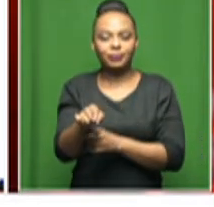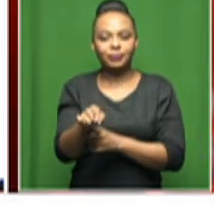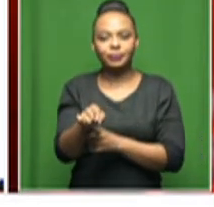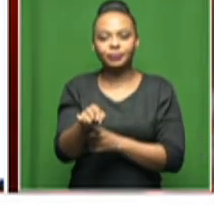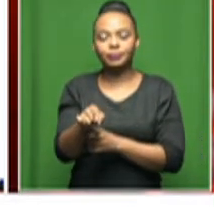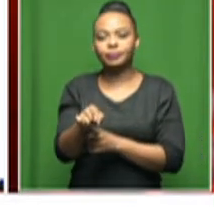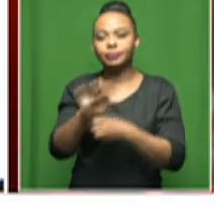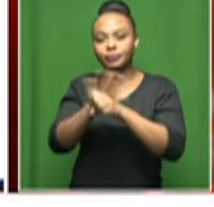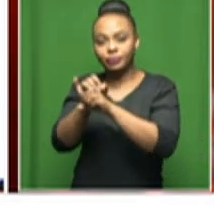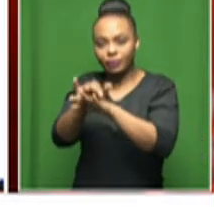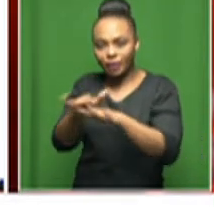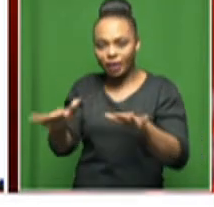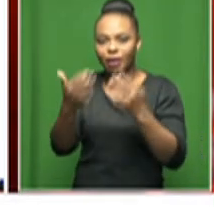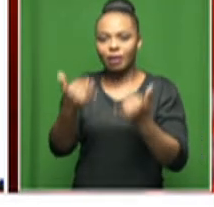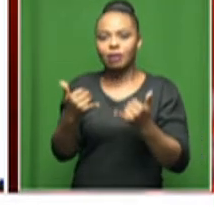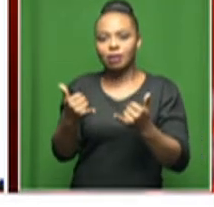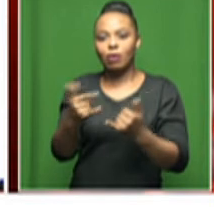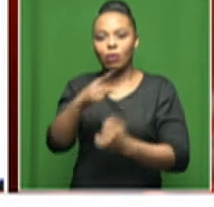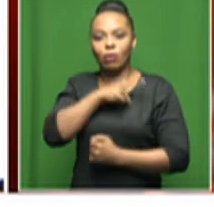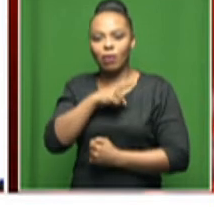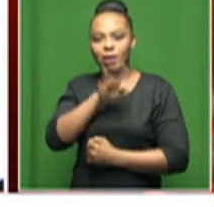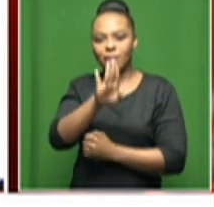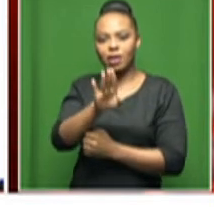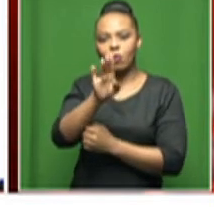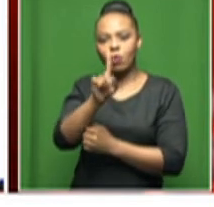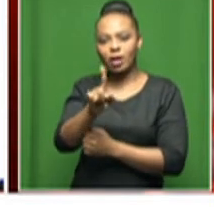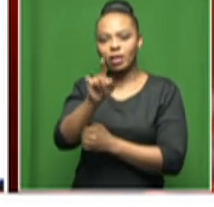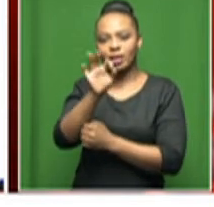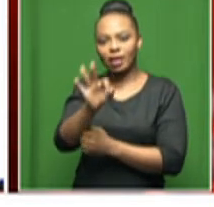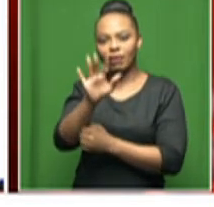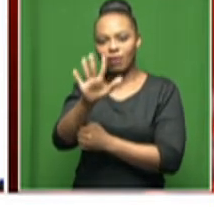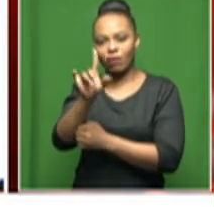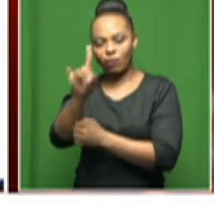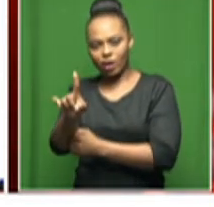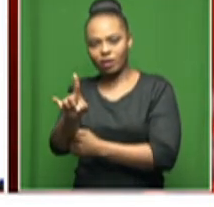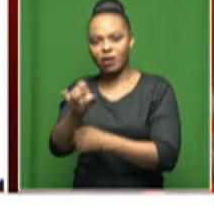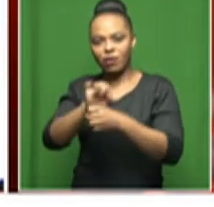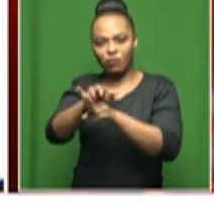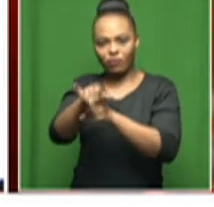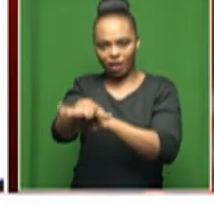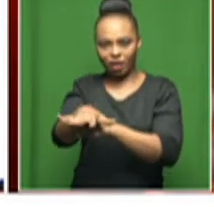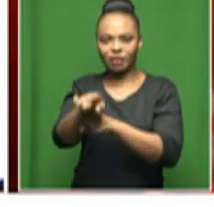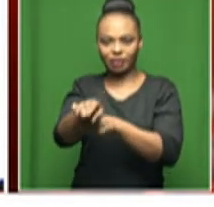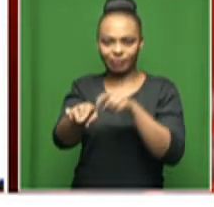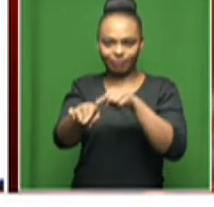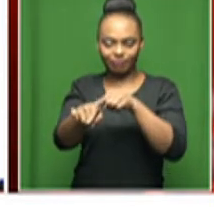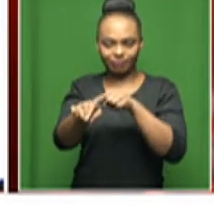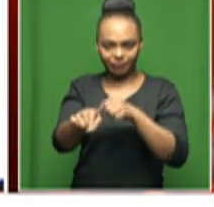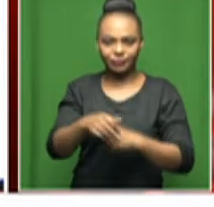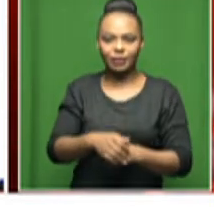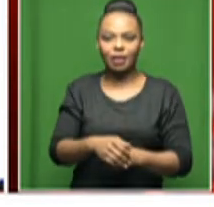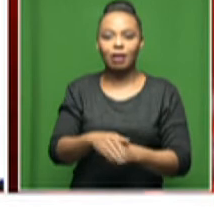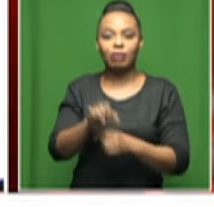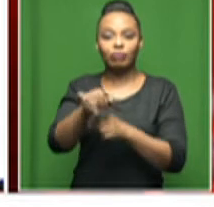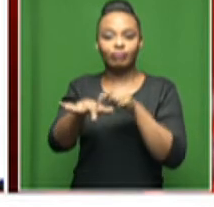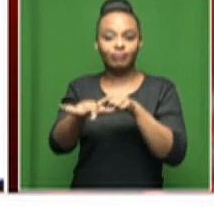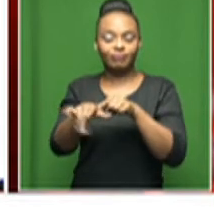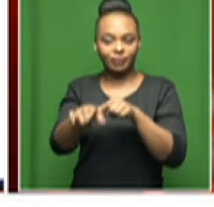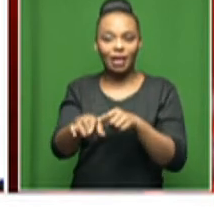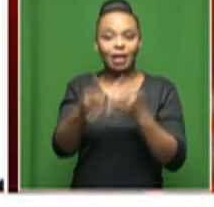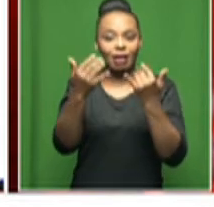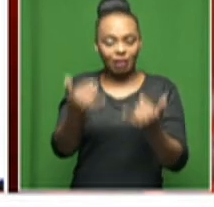is a consequence of infection by the B1351 variant. So that is largely disappointing news, but what I need to emphasize